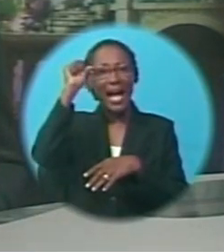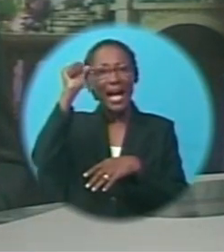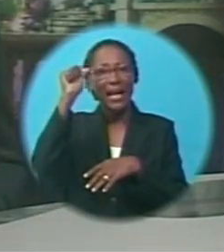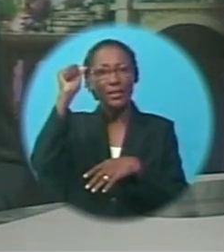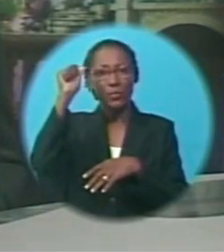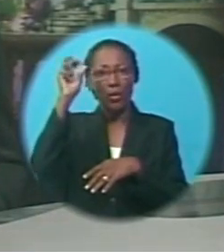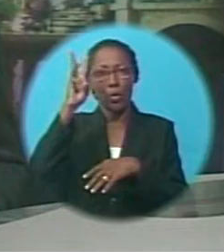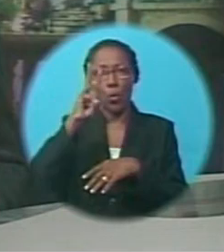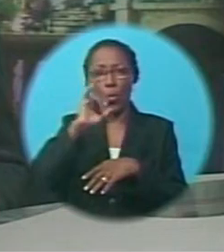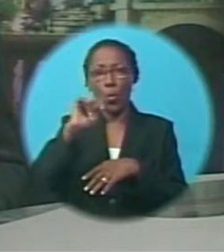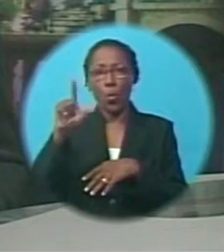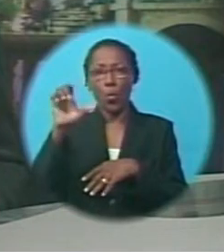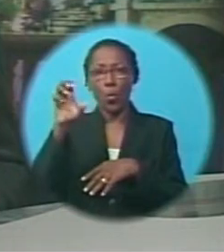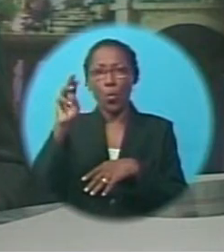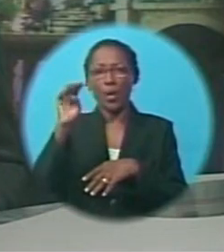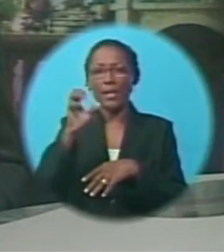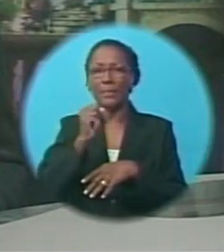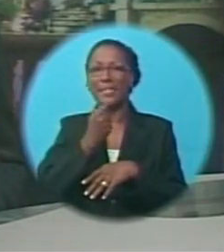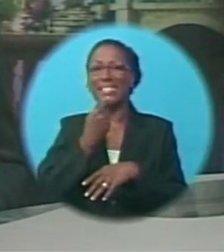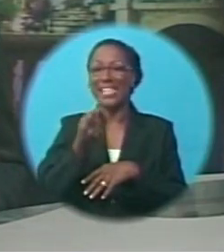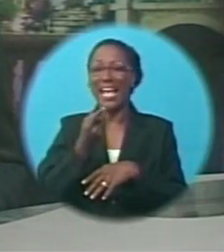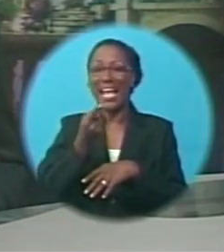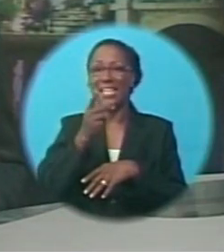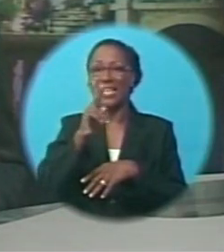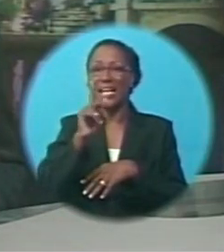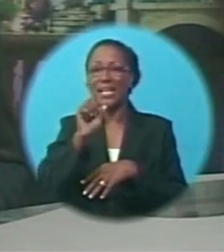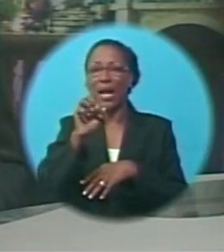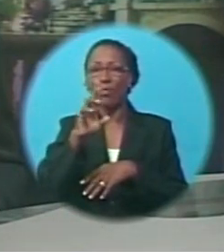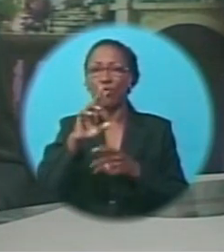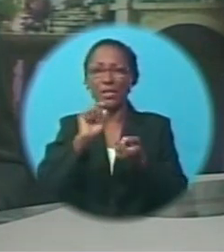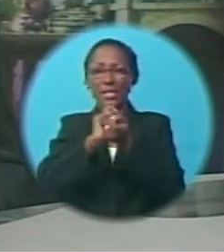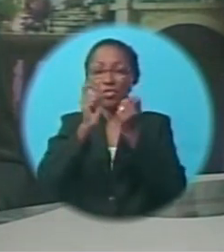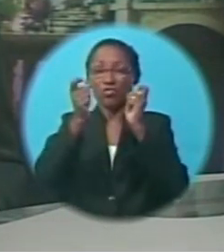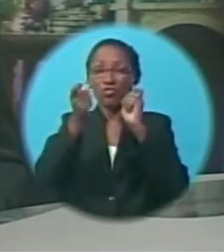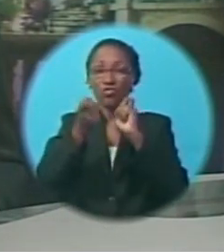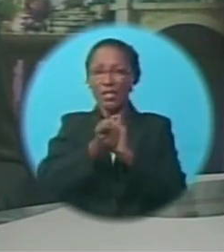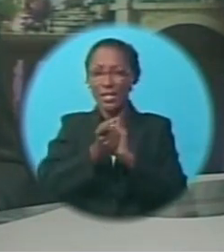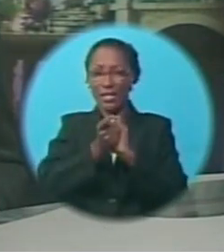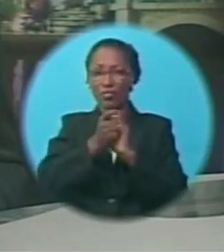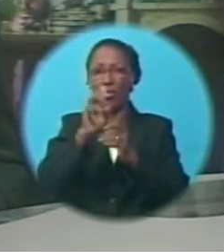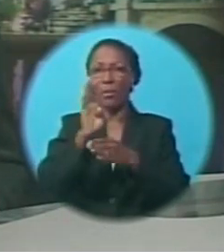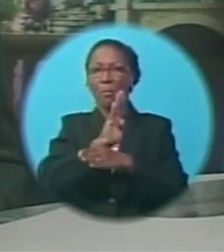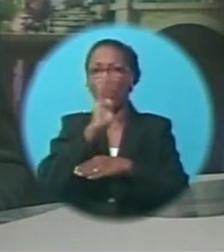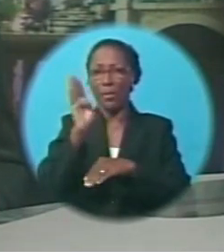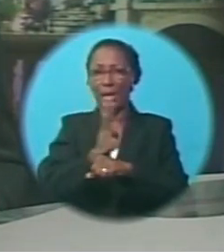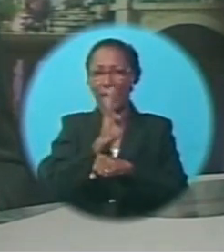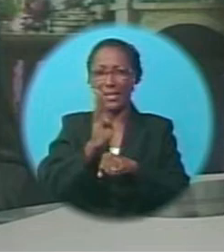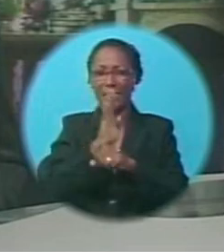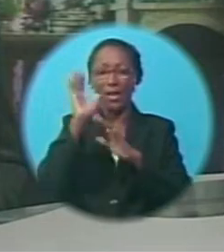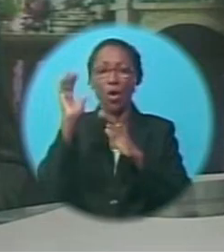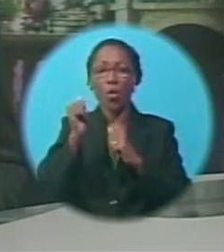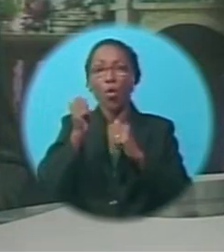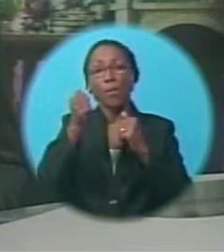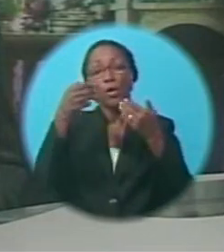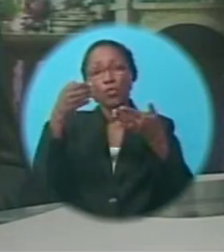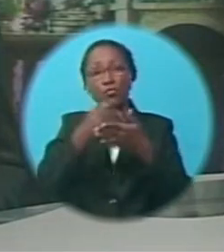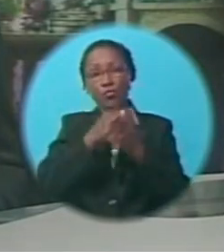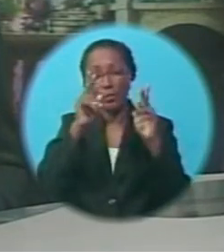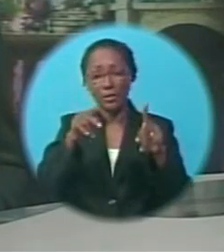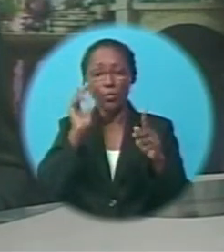karaoke has changed the landscape of the entertainment industry on the island, and he hopes that some new talent will be